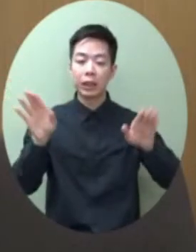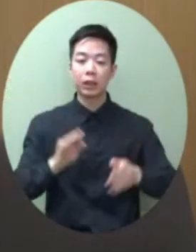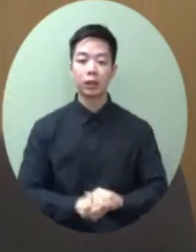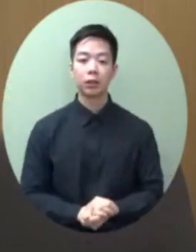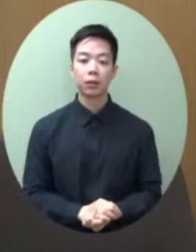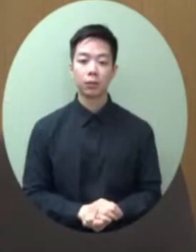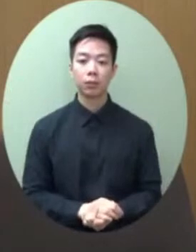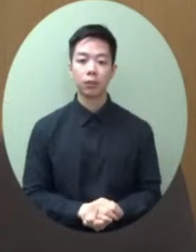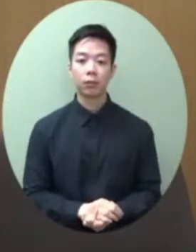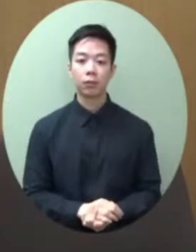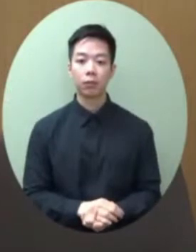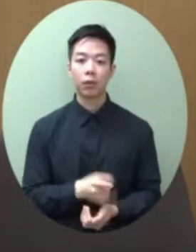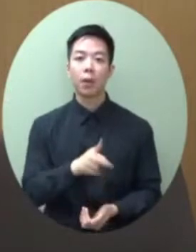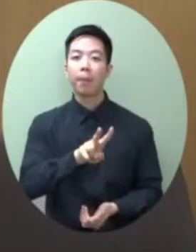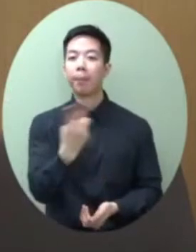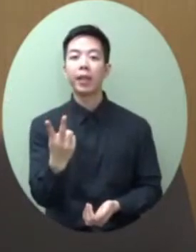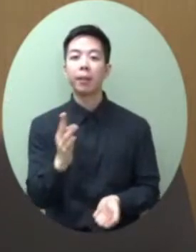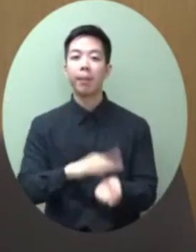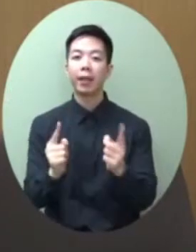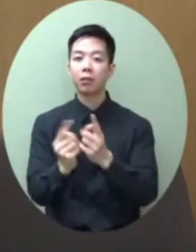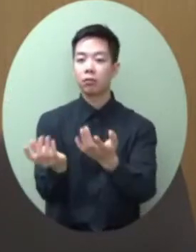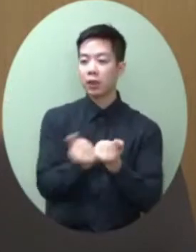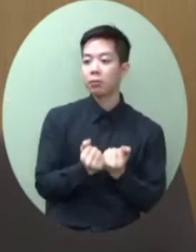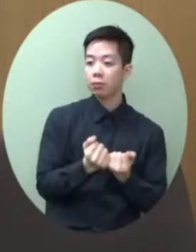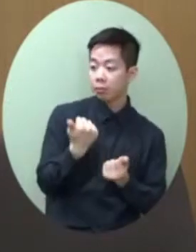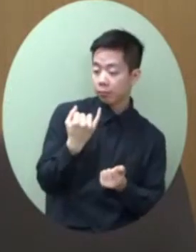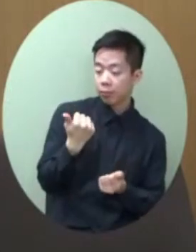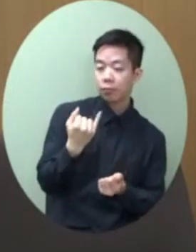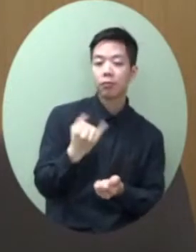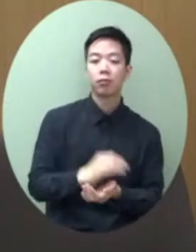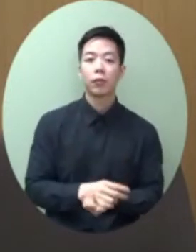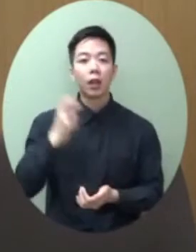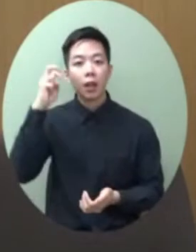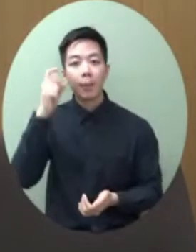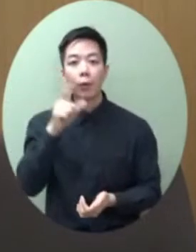Convention and Exhibition Center. Has the government